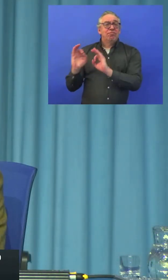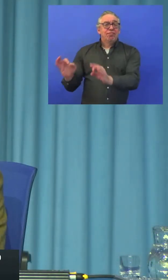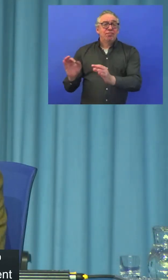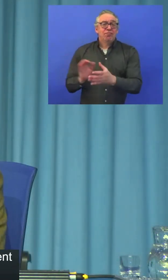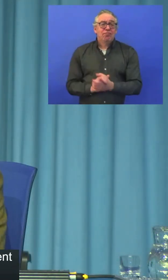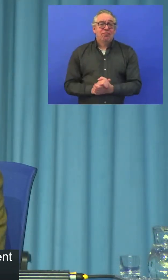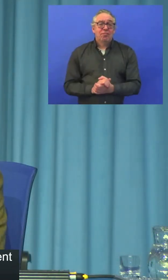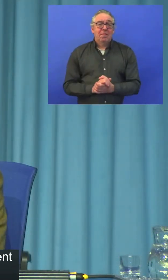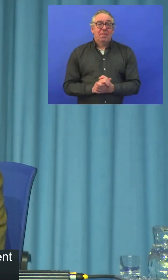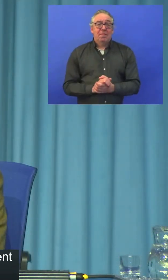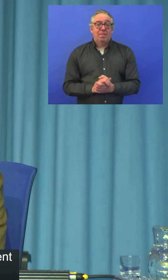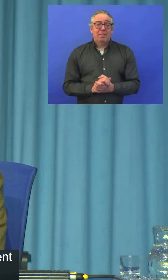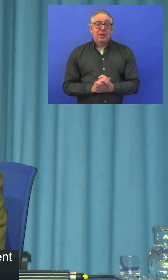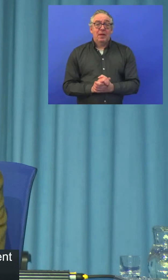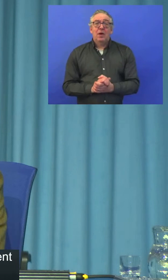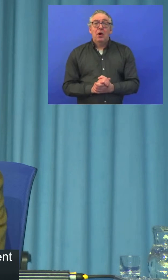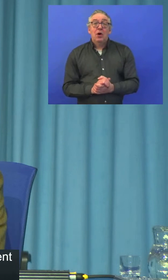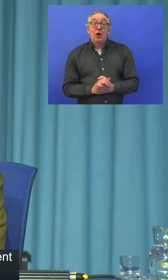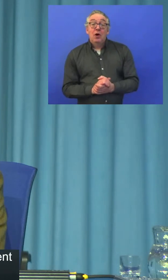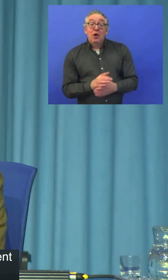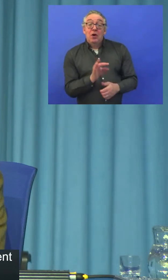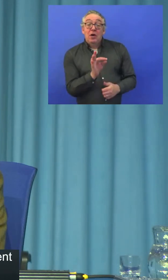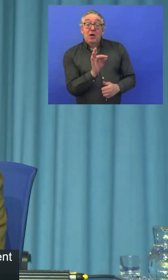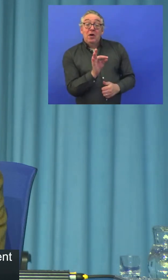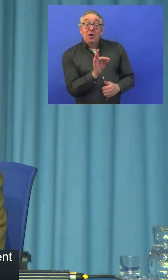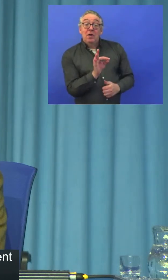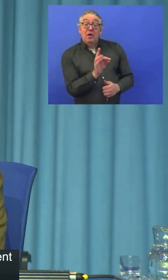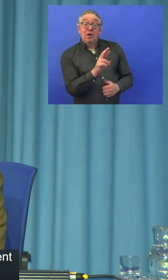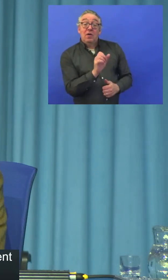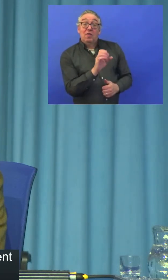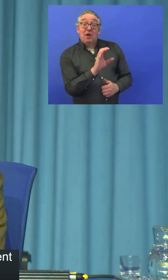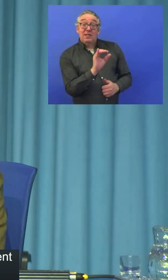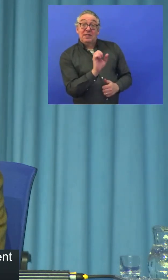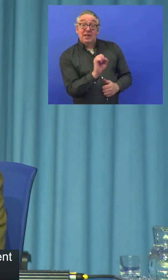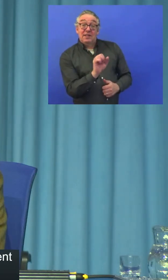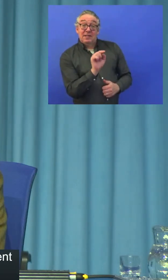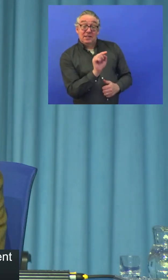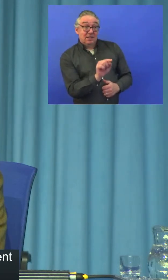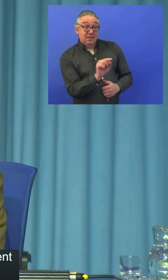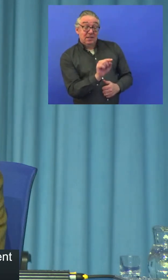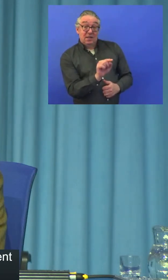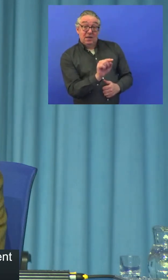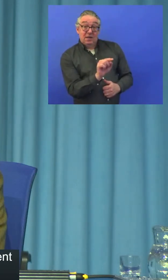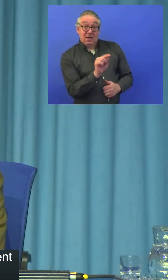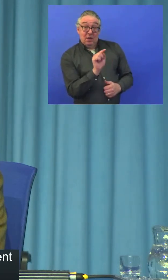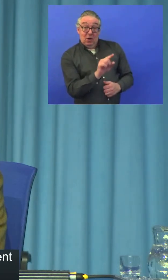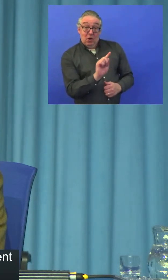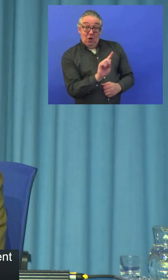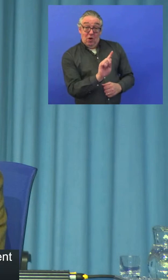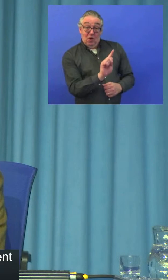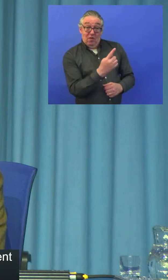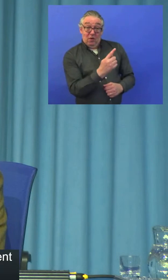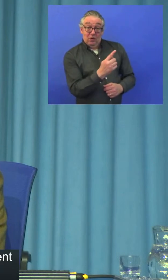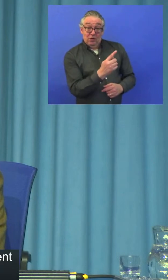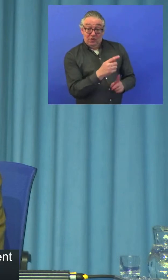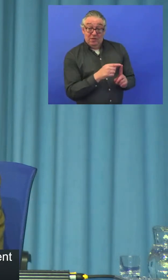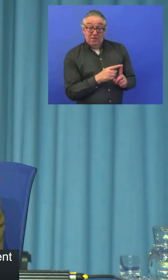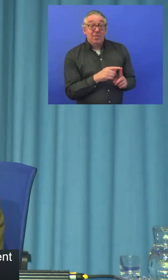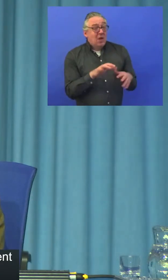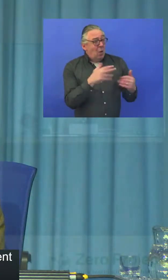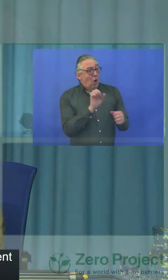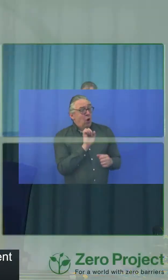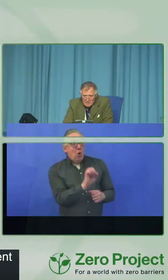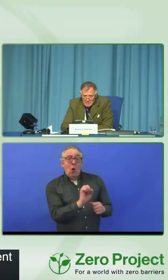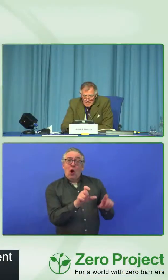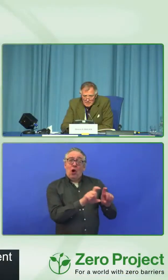Francis, maybe we'll hear from Peter first, then over to you, Francis, on the ways your company shares with other companies